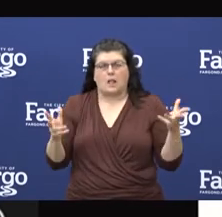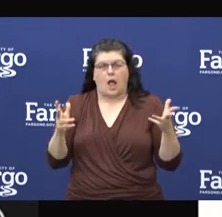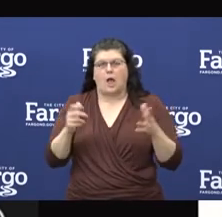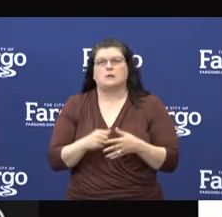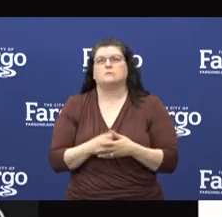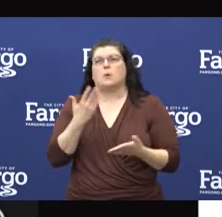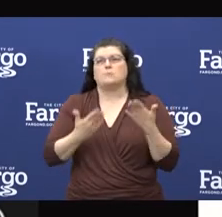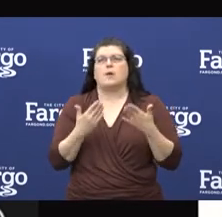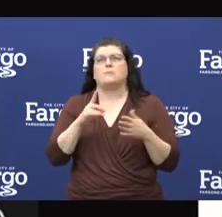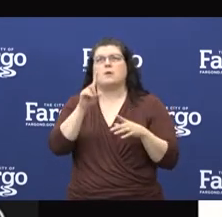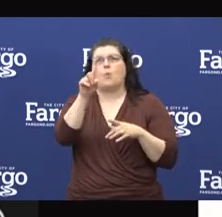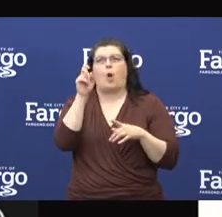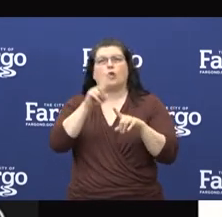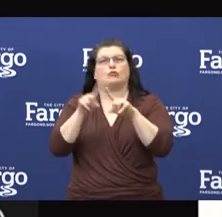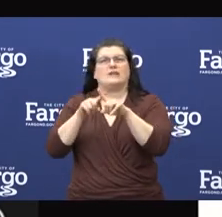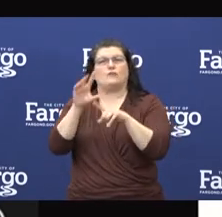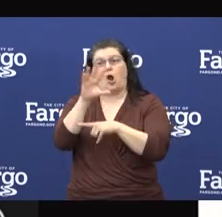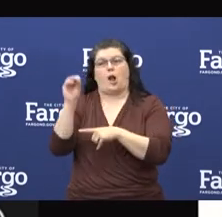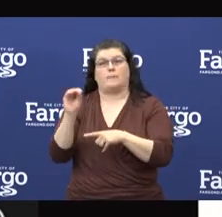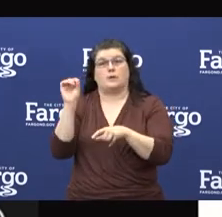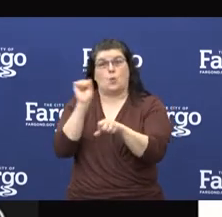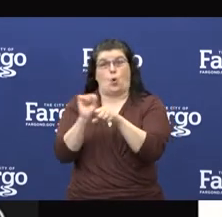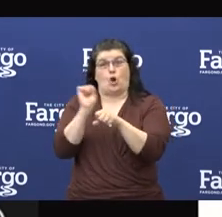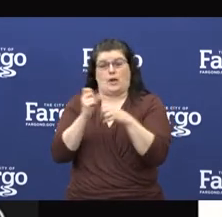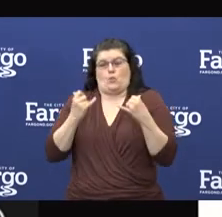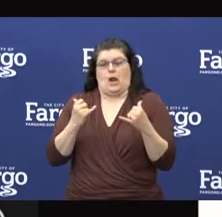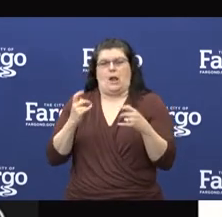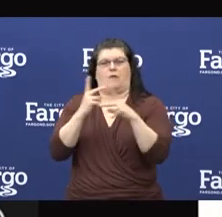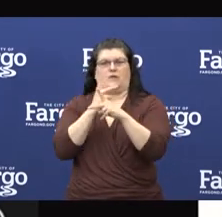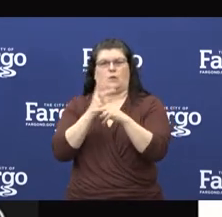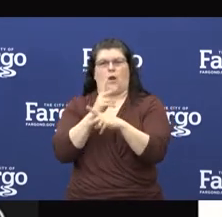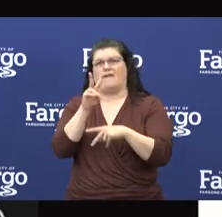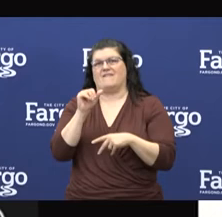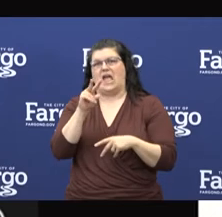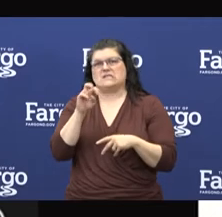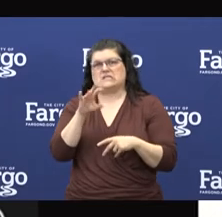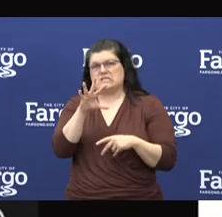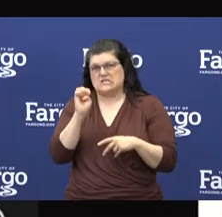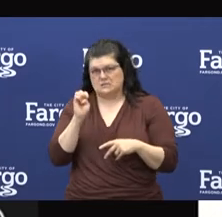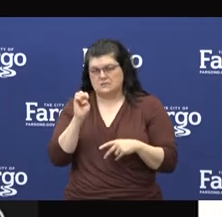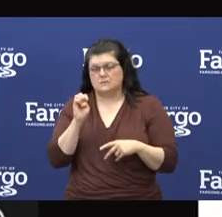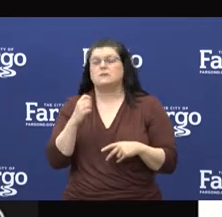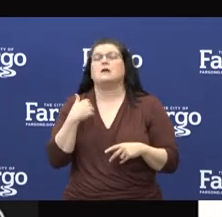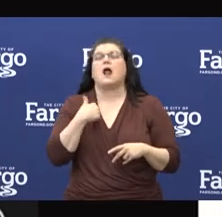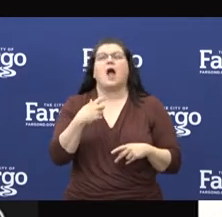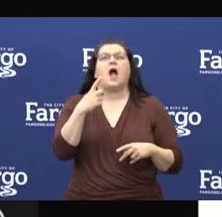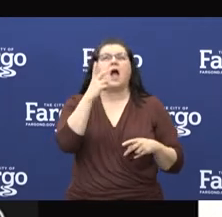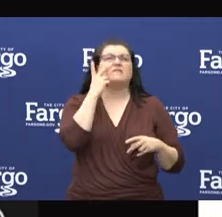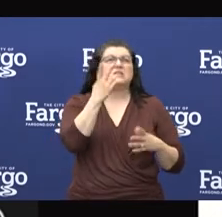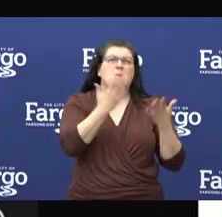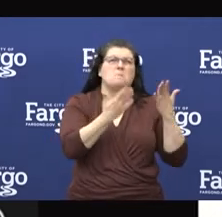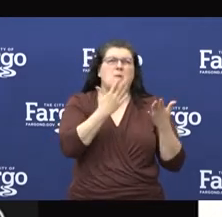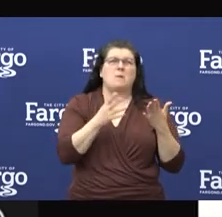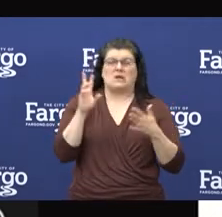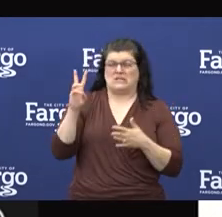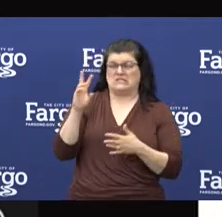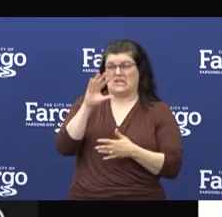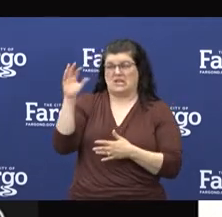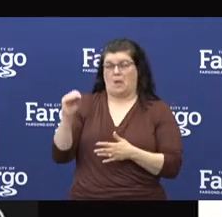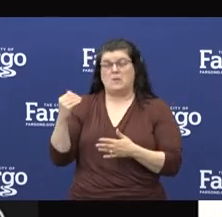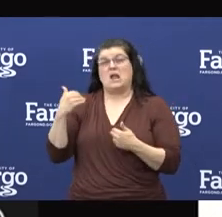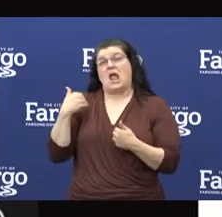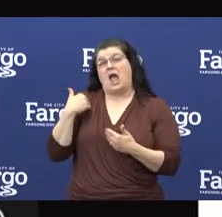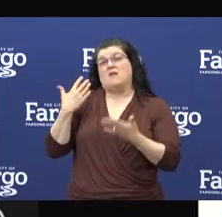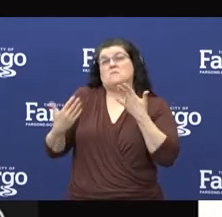probably over 100 different companies right now working on a vaccine. In my review, I found that it looks like maybe 6 of them that hold some promise